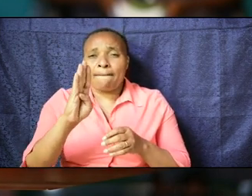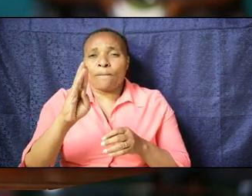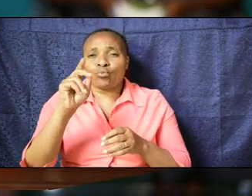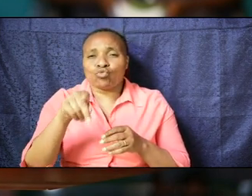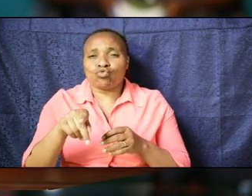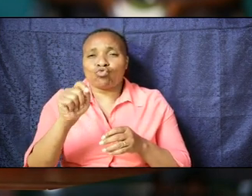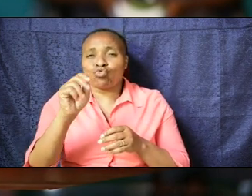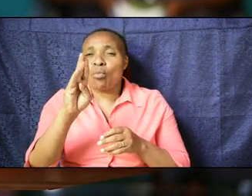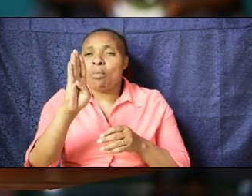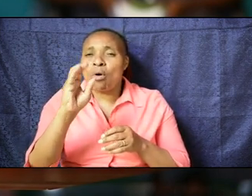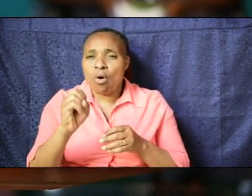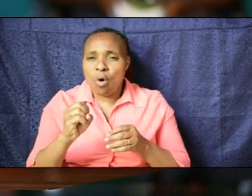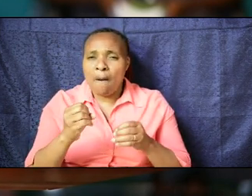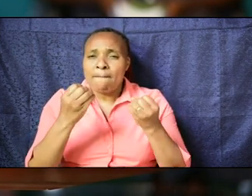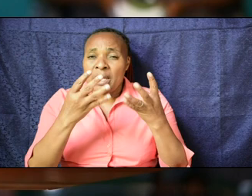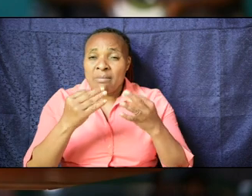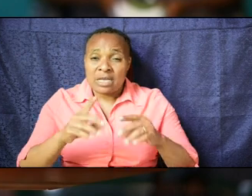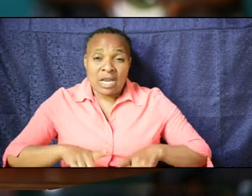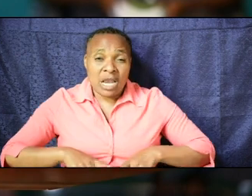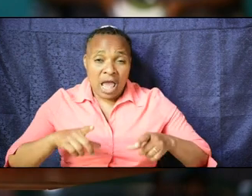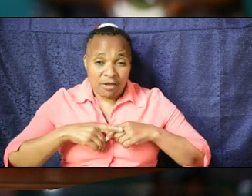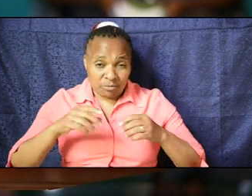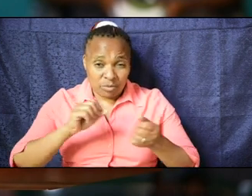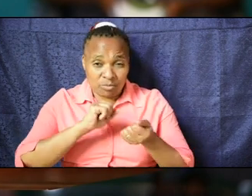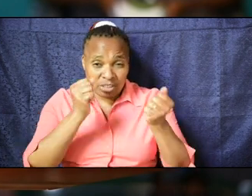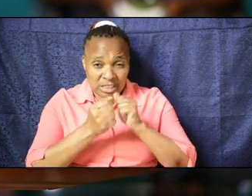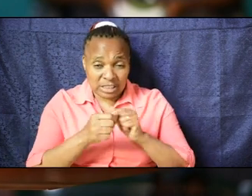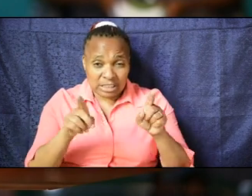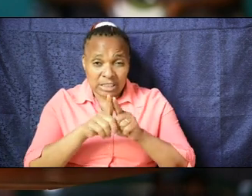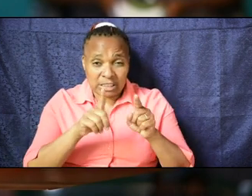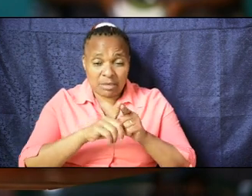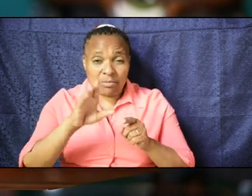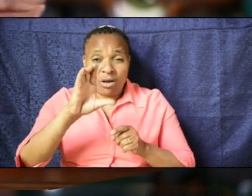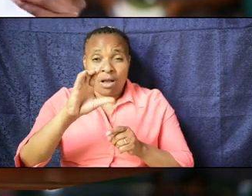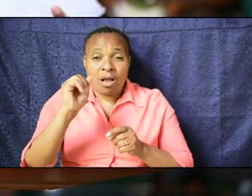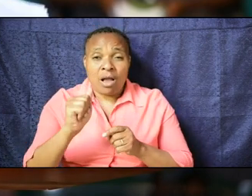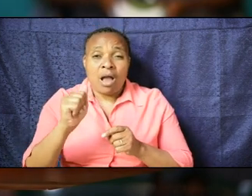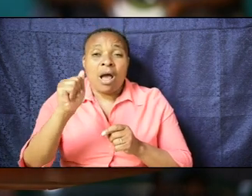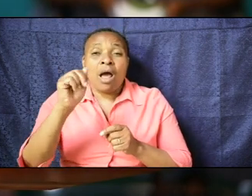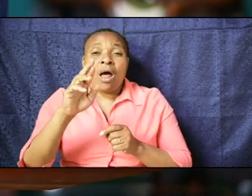children's lives can be changed, just like Carlos.